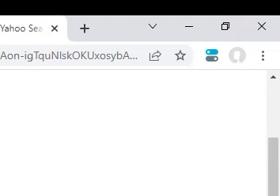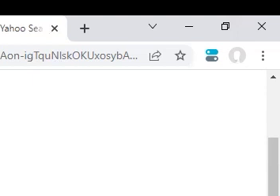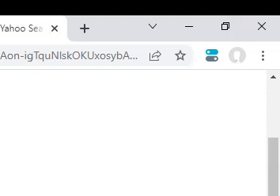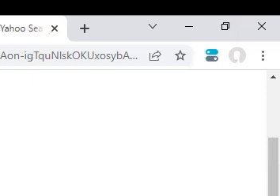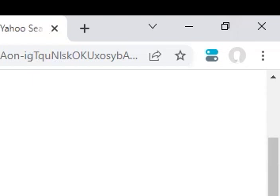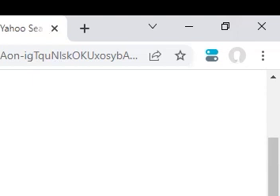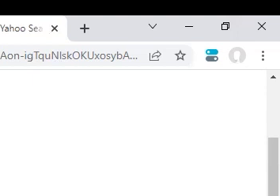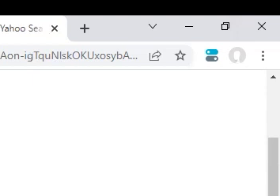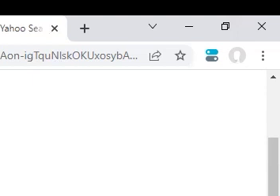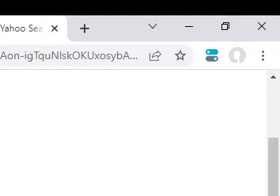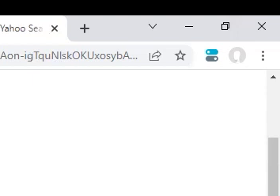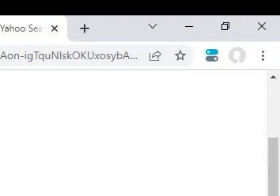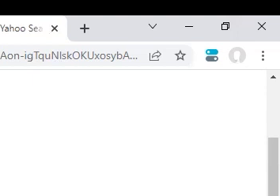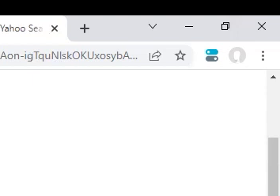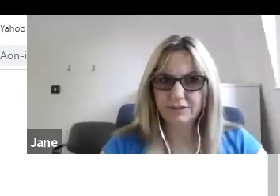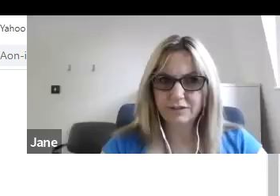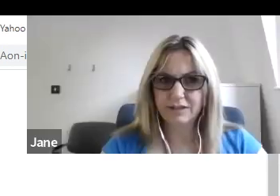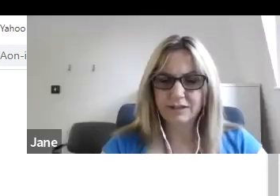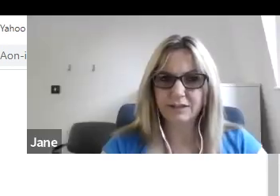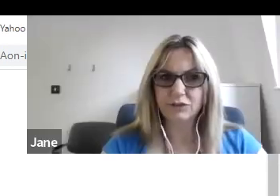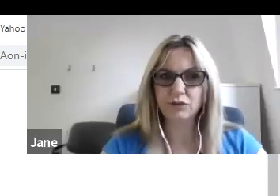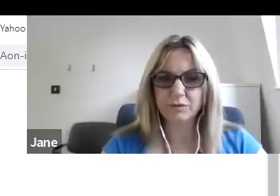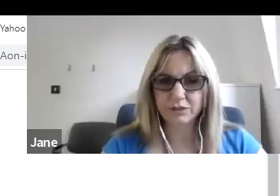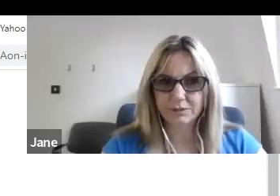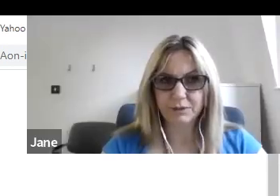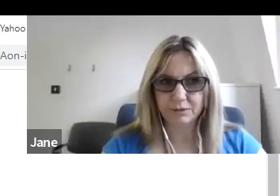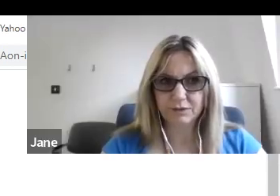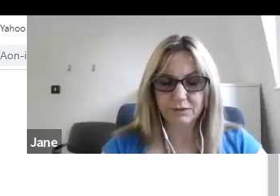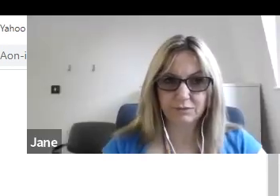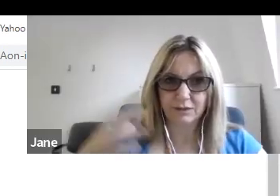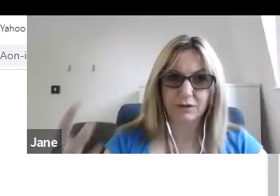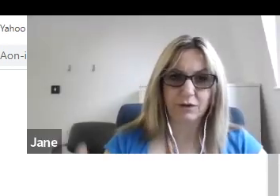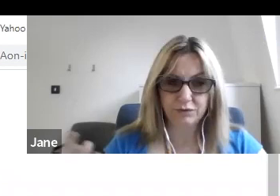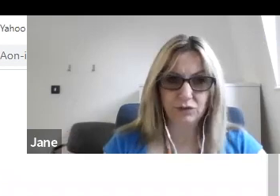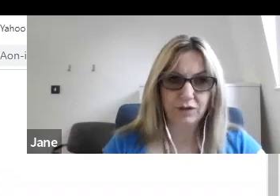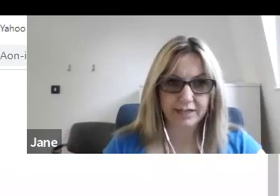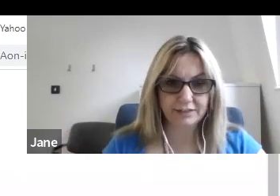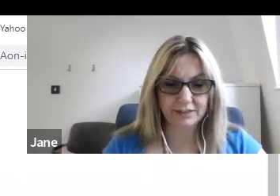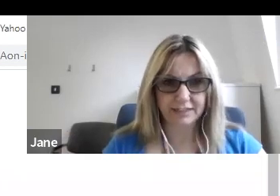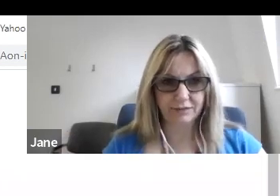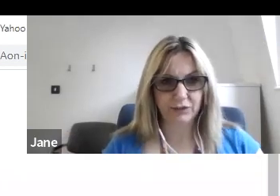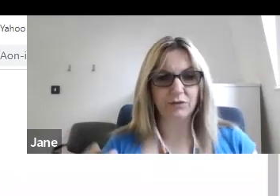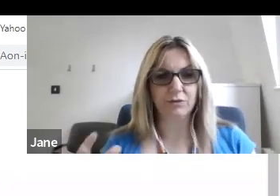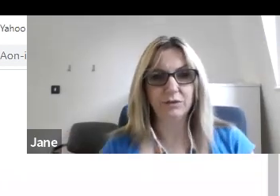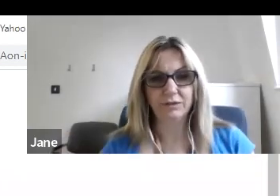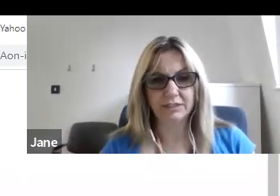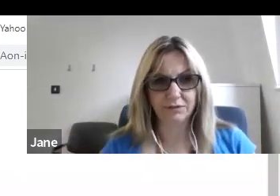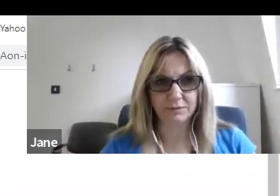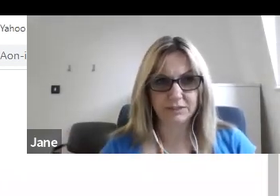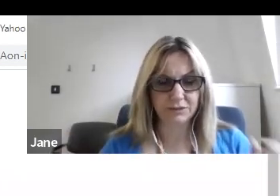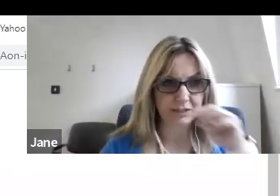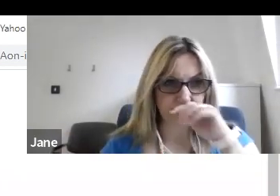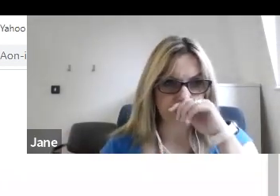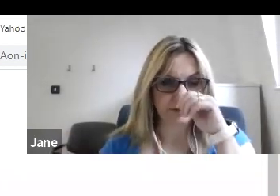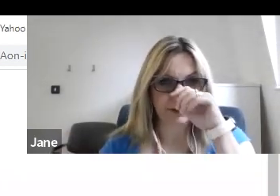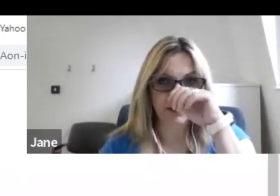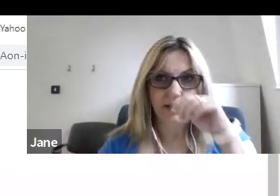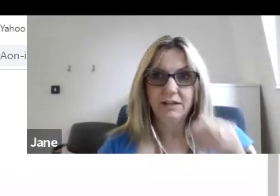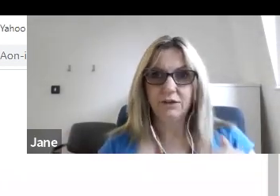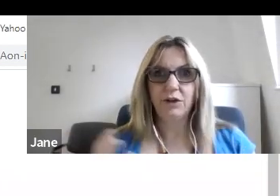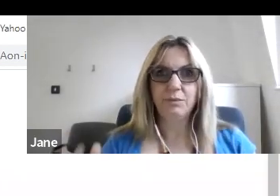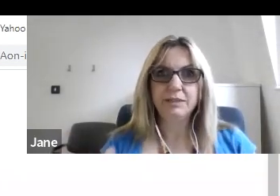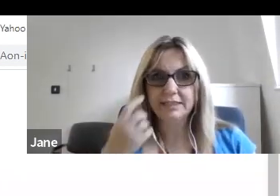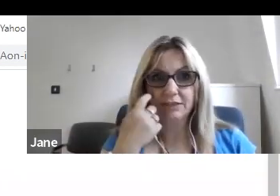thought process on. Yeah, so then the trauma just becomes a lot of stress, doesn't it, if you can't remove yourself from the situation. So